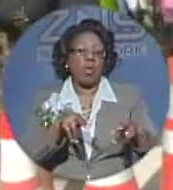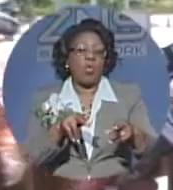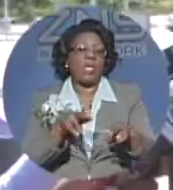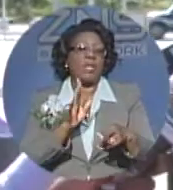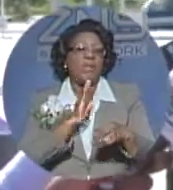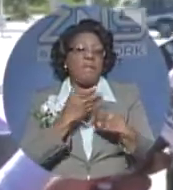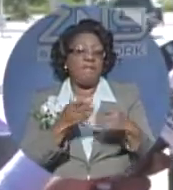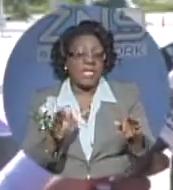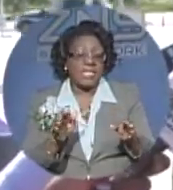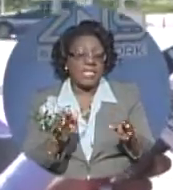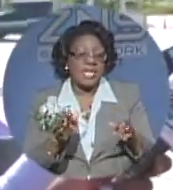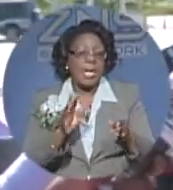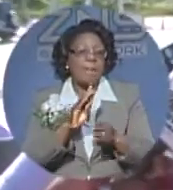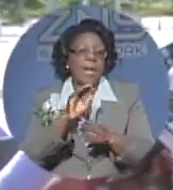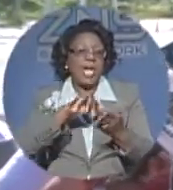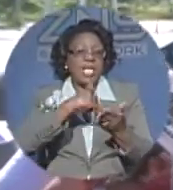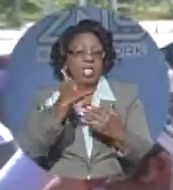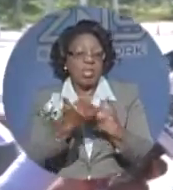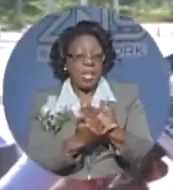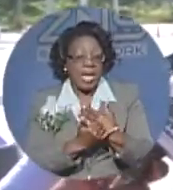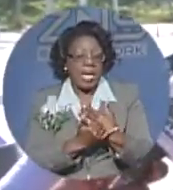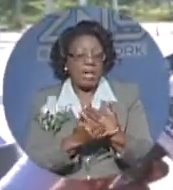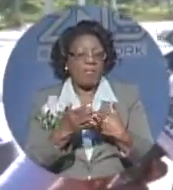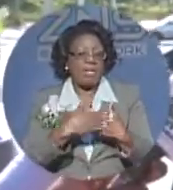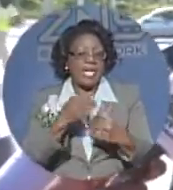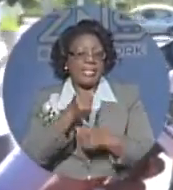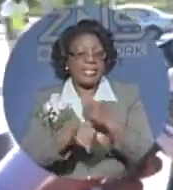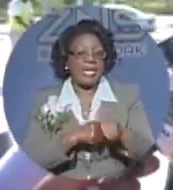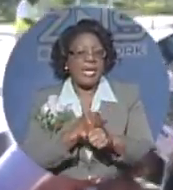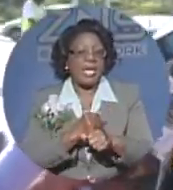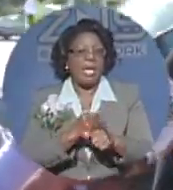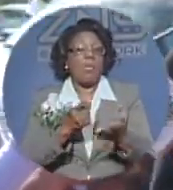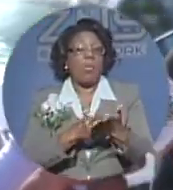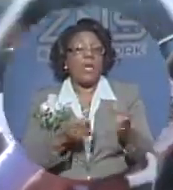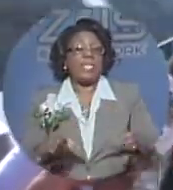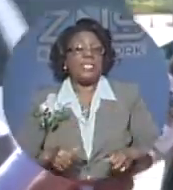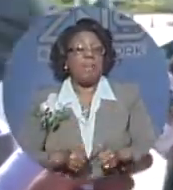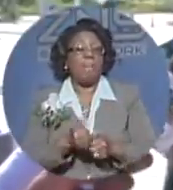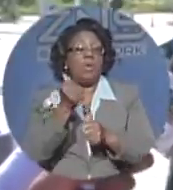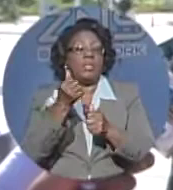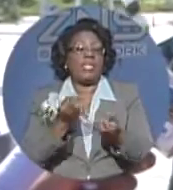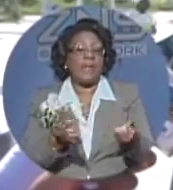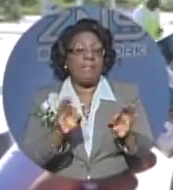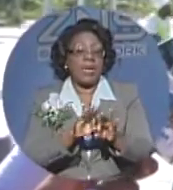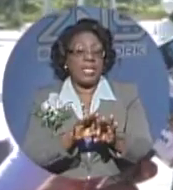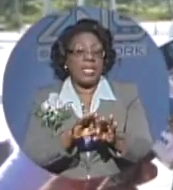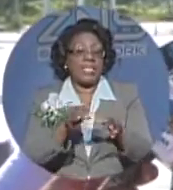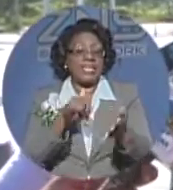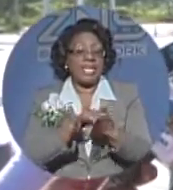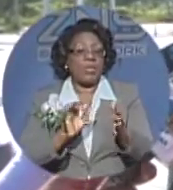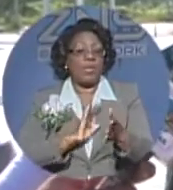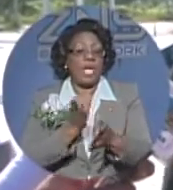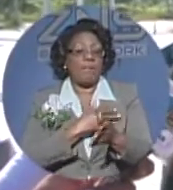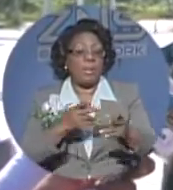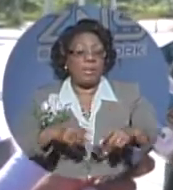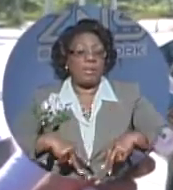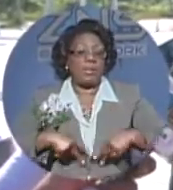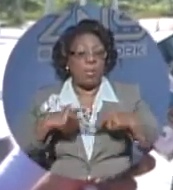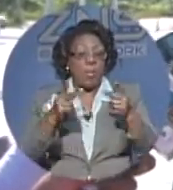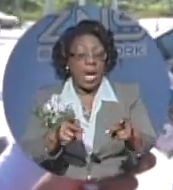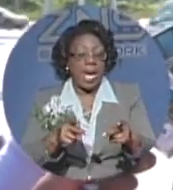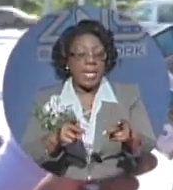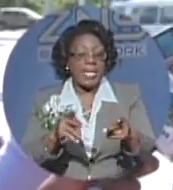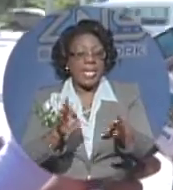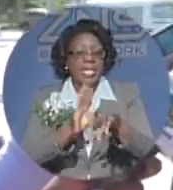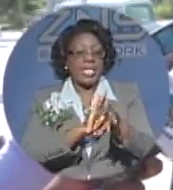entirety, certainly by July. But what is most important is the fact that we've been able to provide the motoring public of